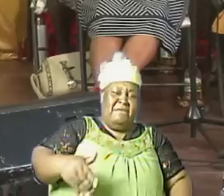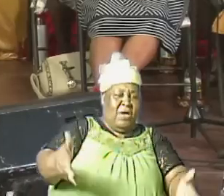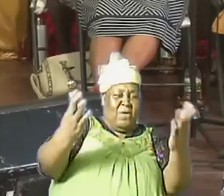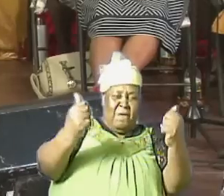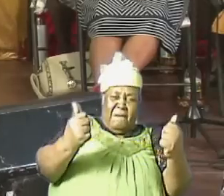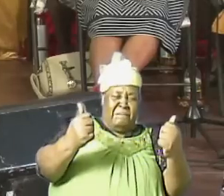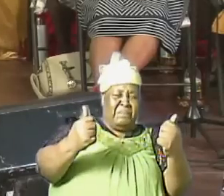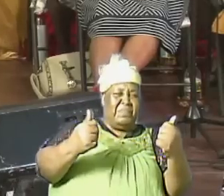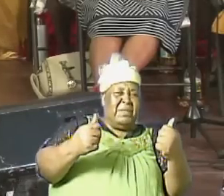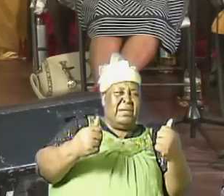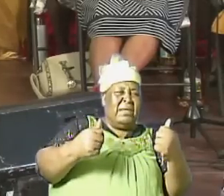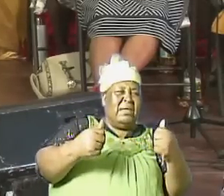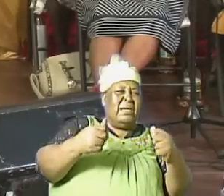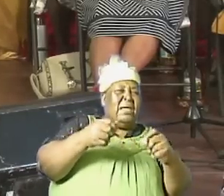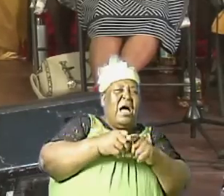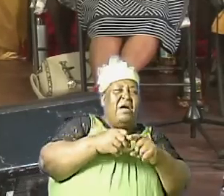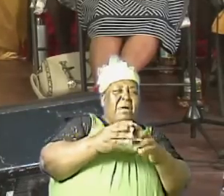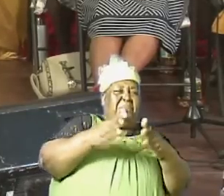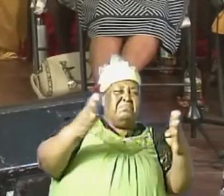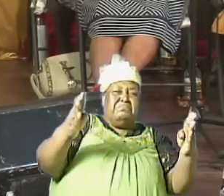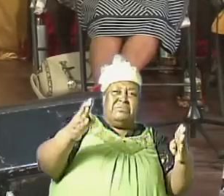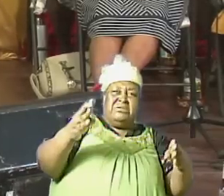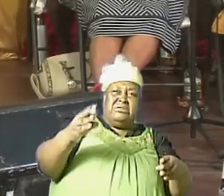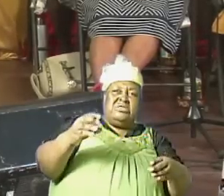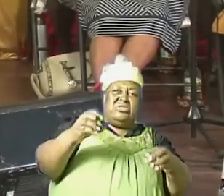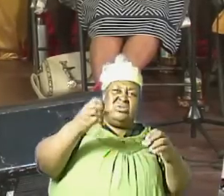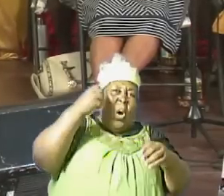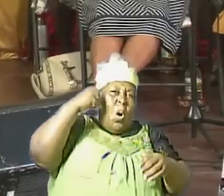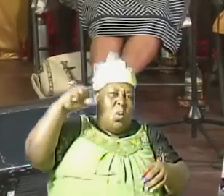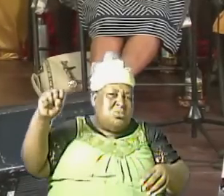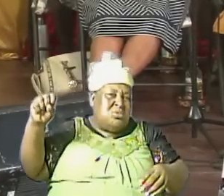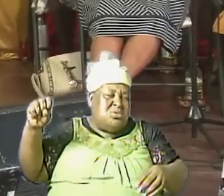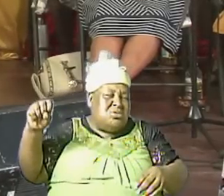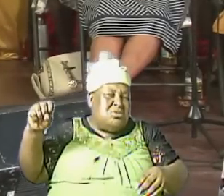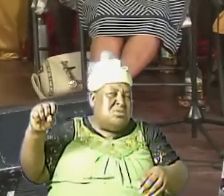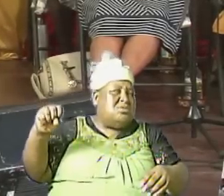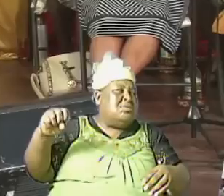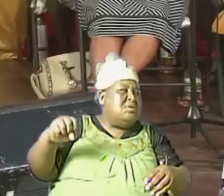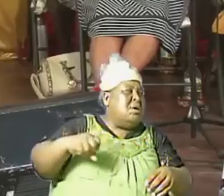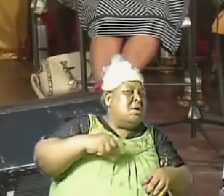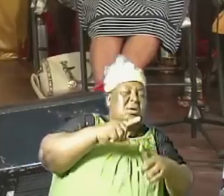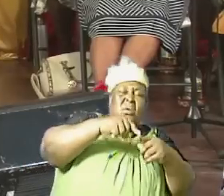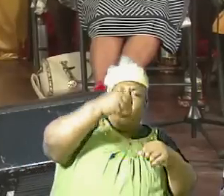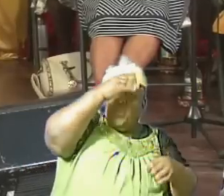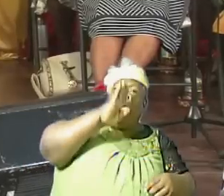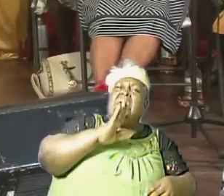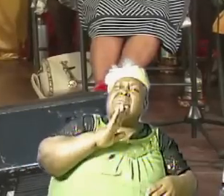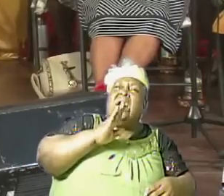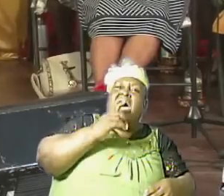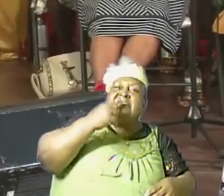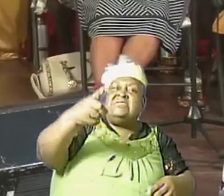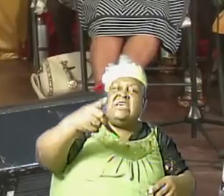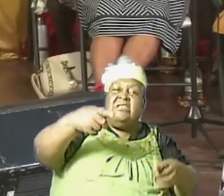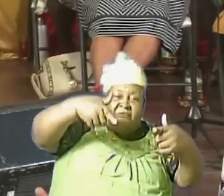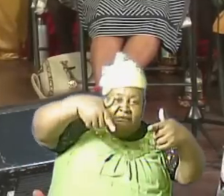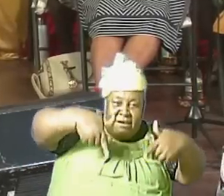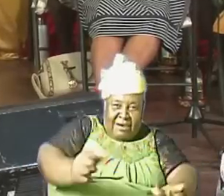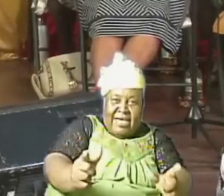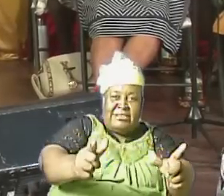a result of a big bang. The only bang was when God said,